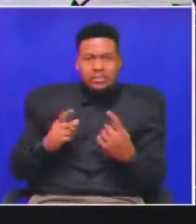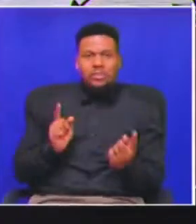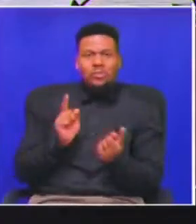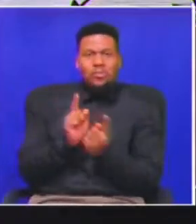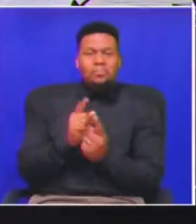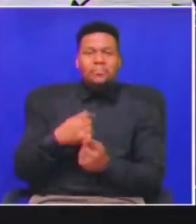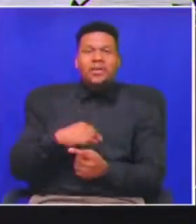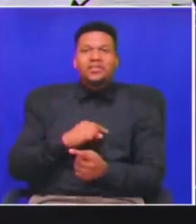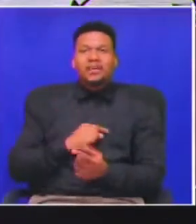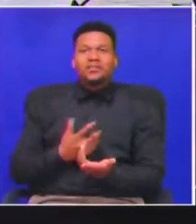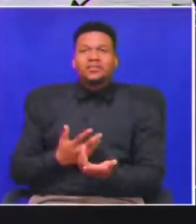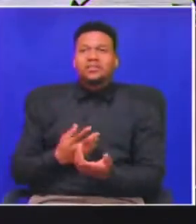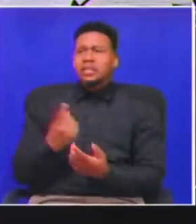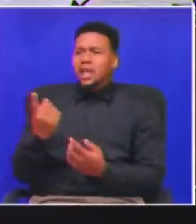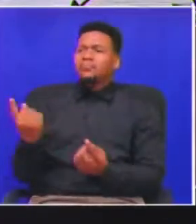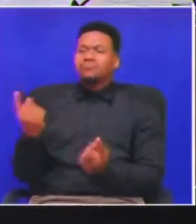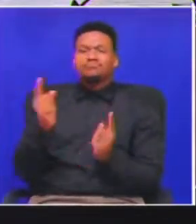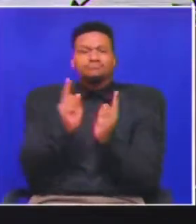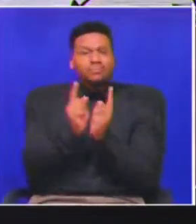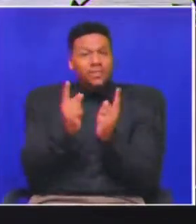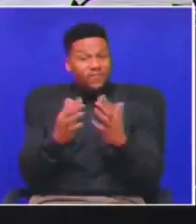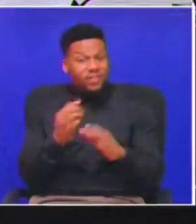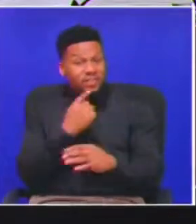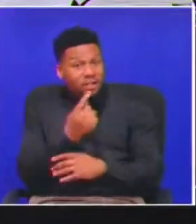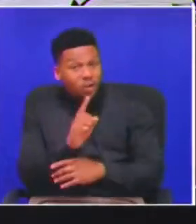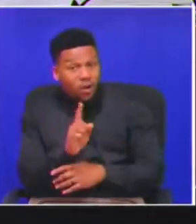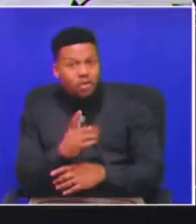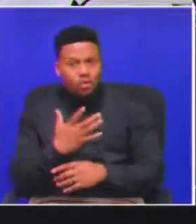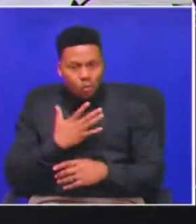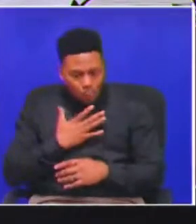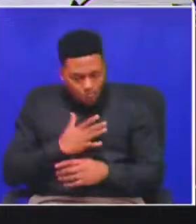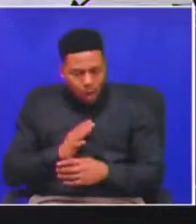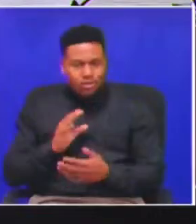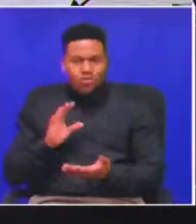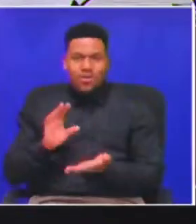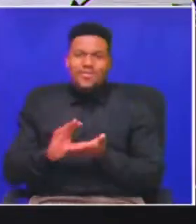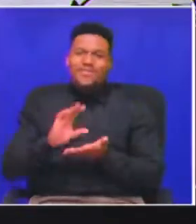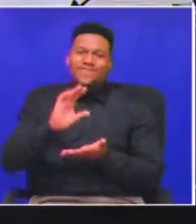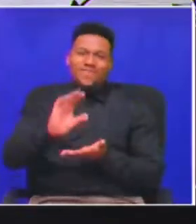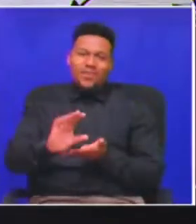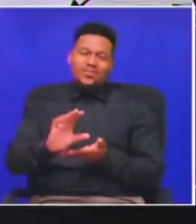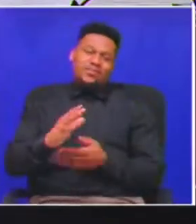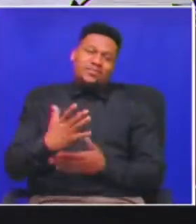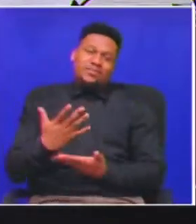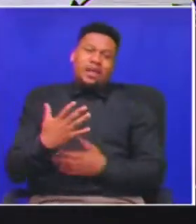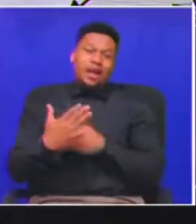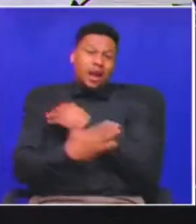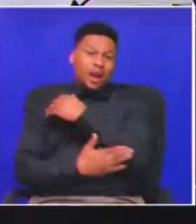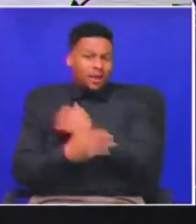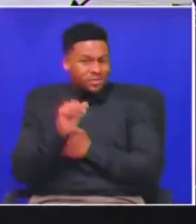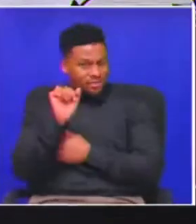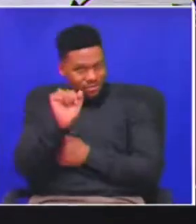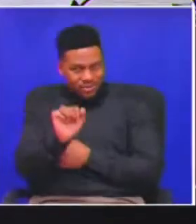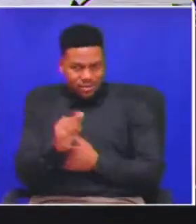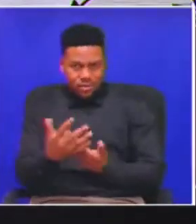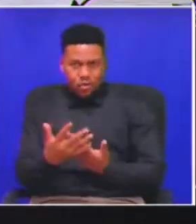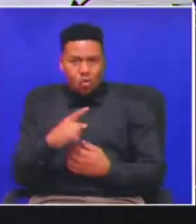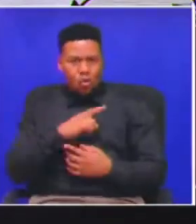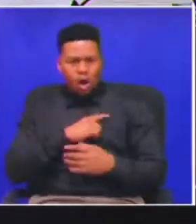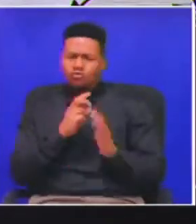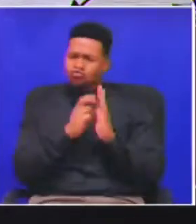to invest in your country because we see your country as being stable, industrialized, having the rule of